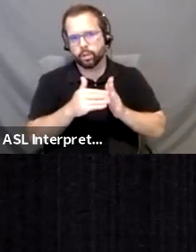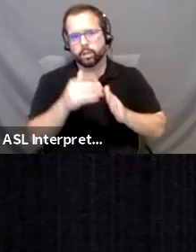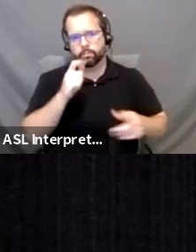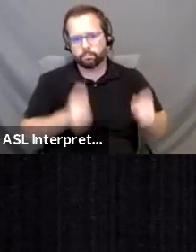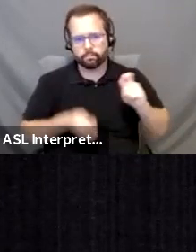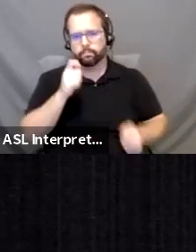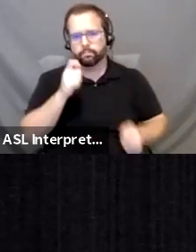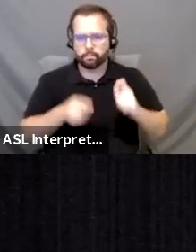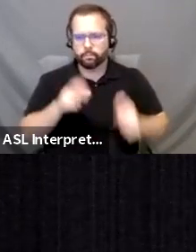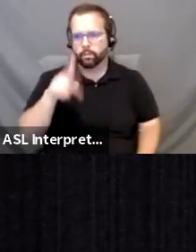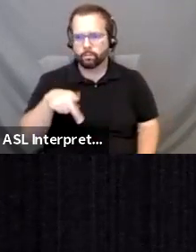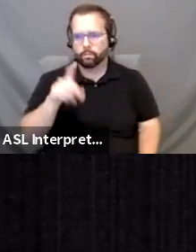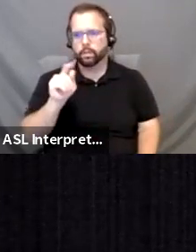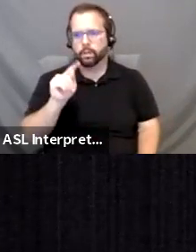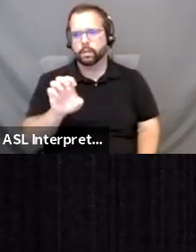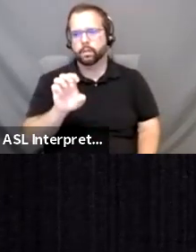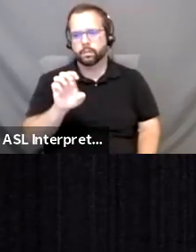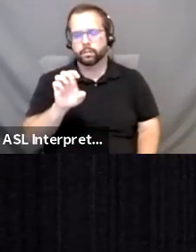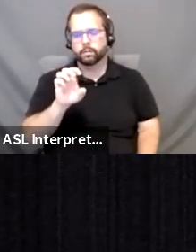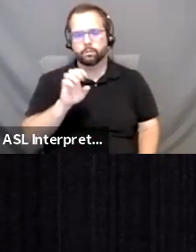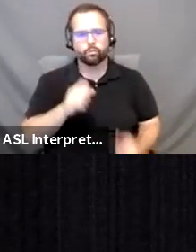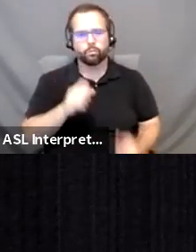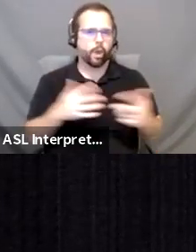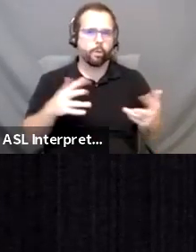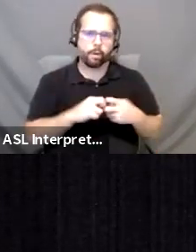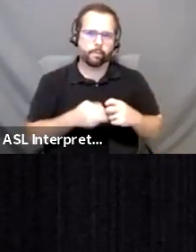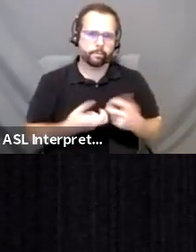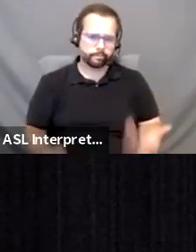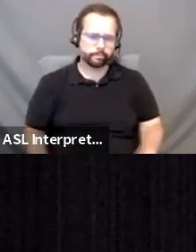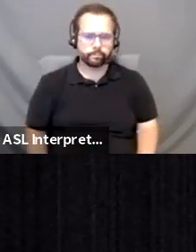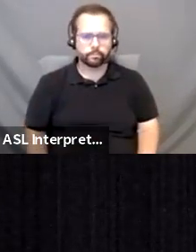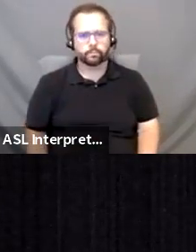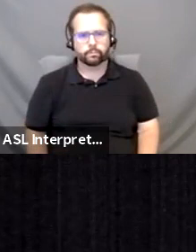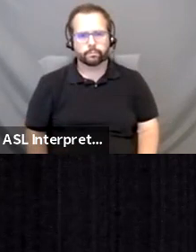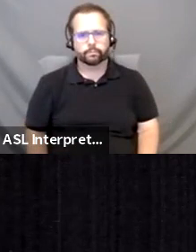it needs it without issue. Oh, that's nice.